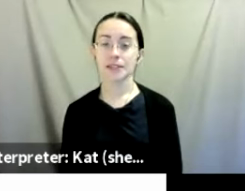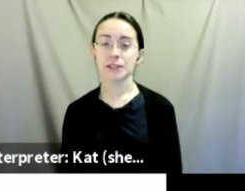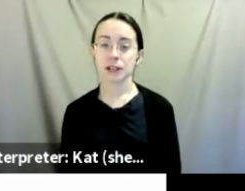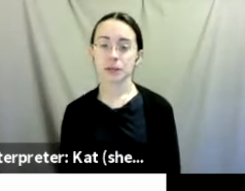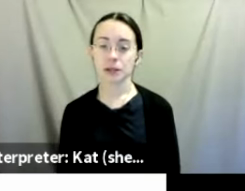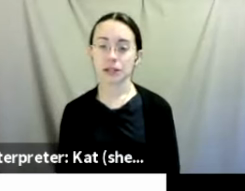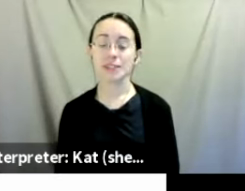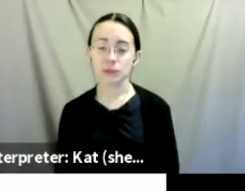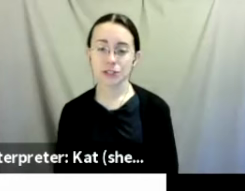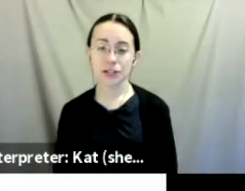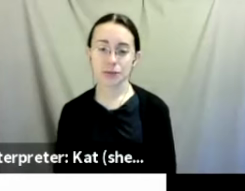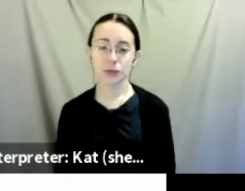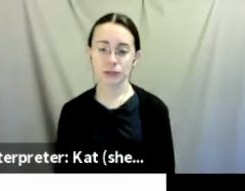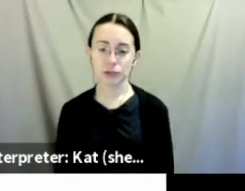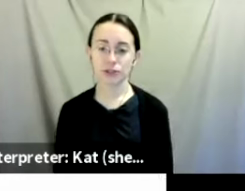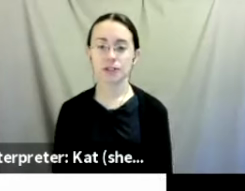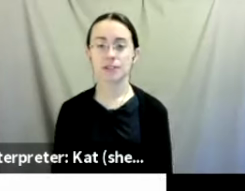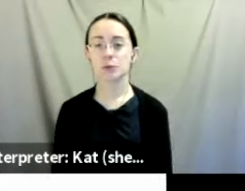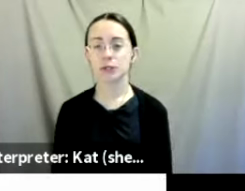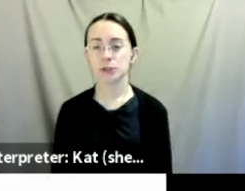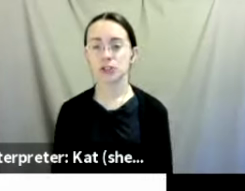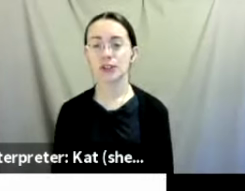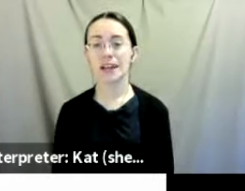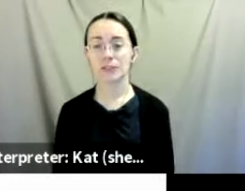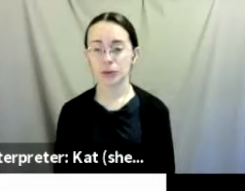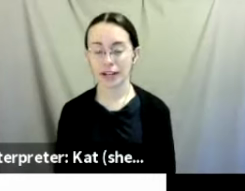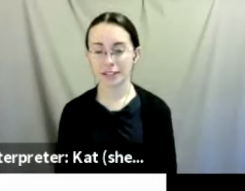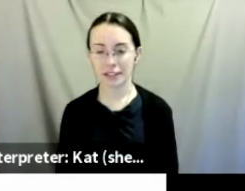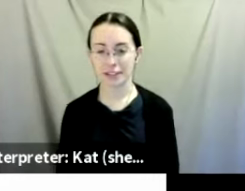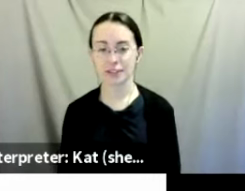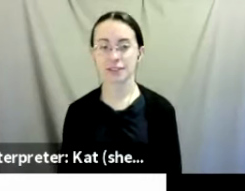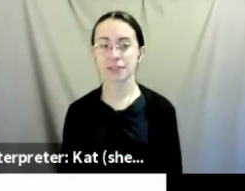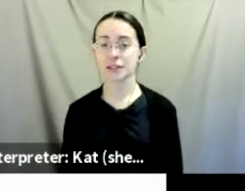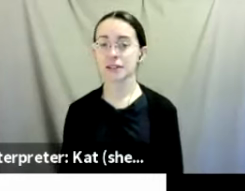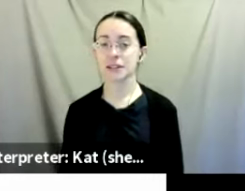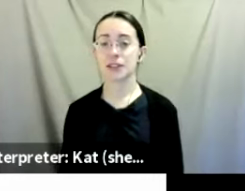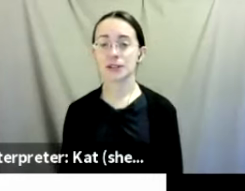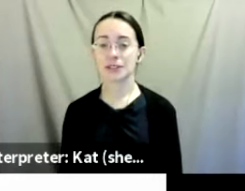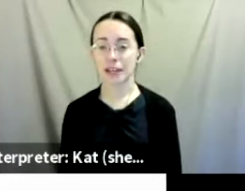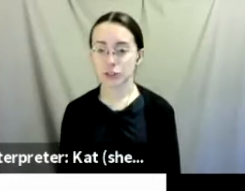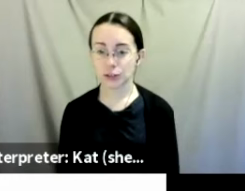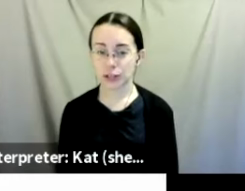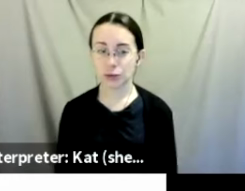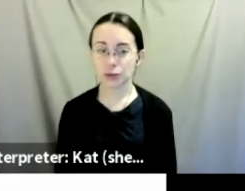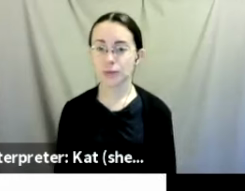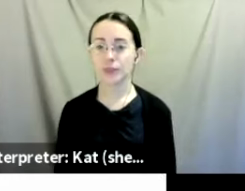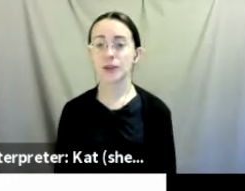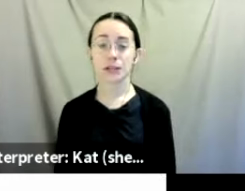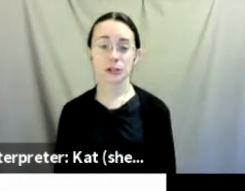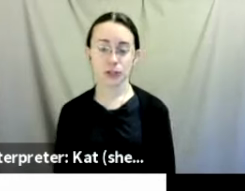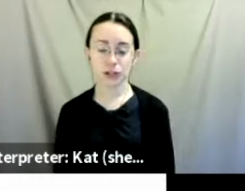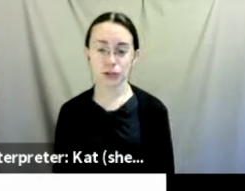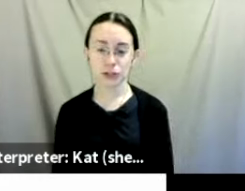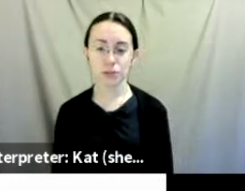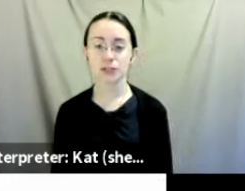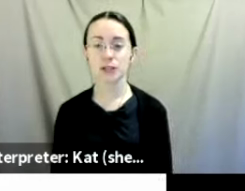And then developing resources, it's important to ensure that everyone has access, that there is language available, that